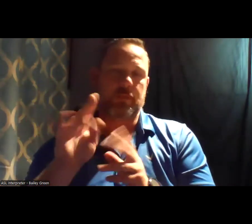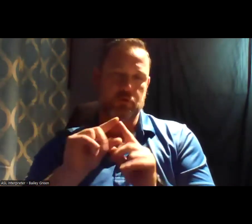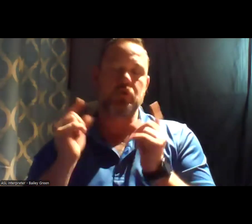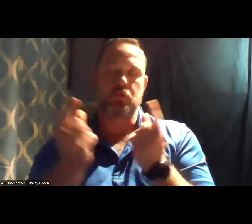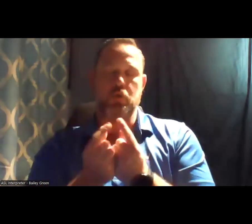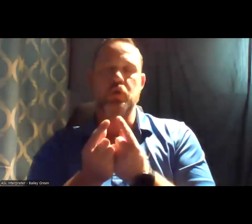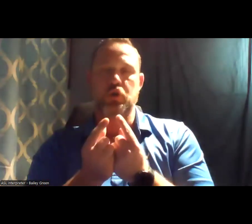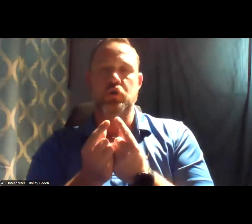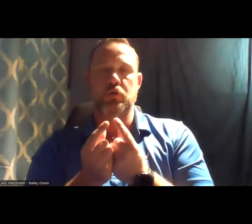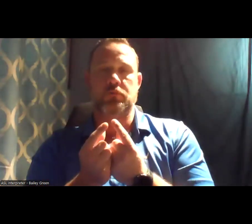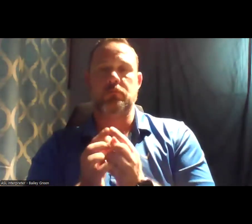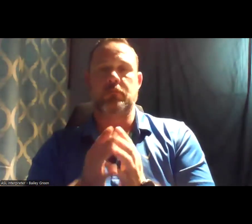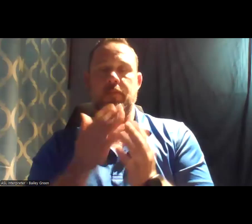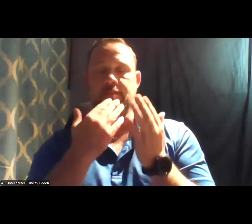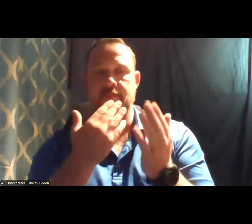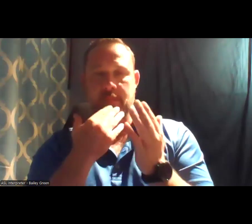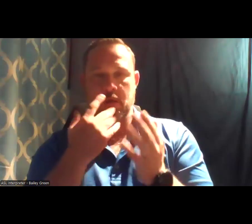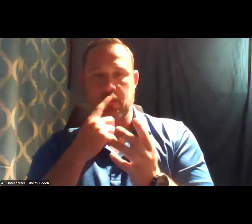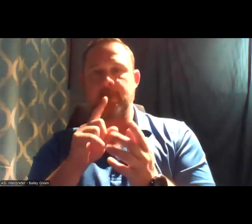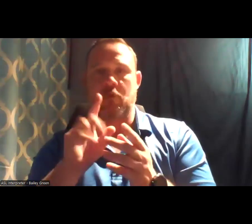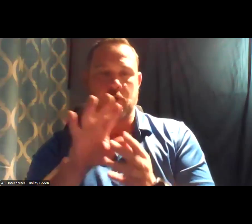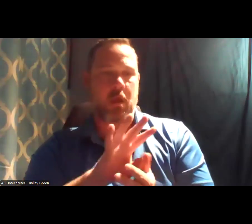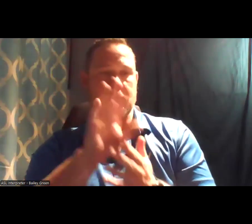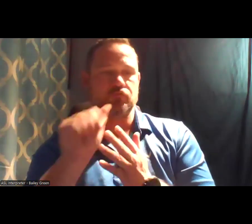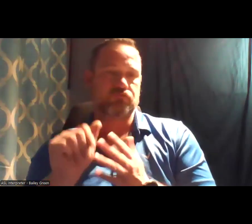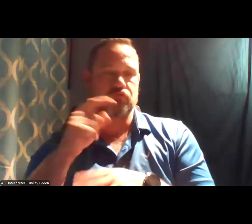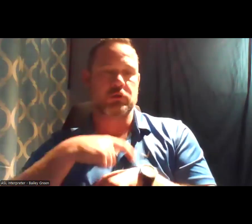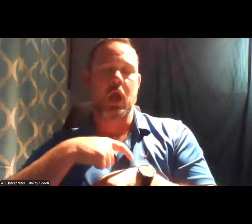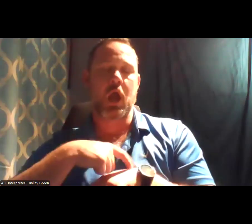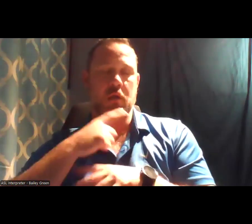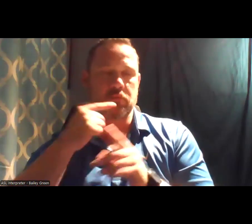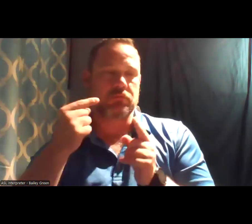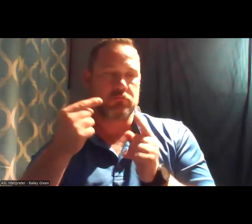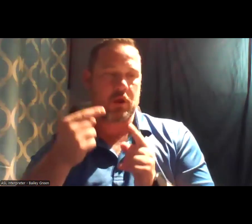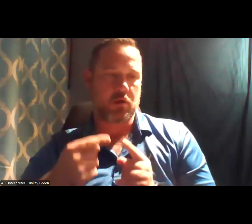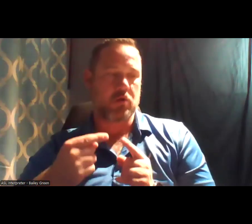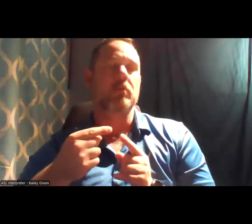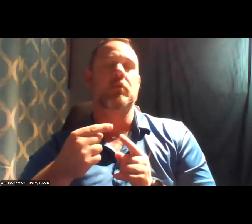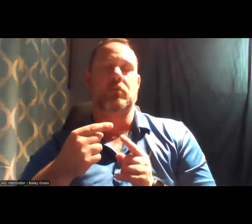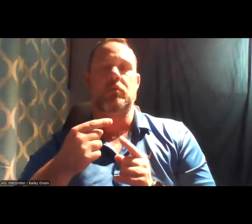So thank you for the extra time it takes to make those 3